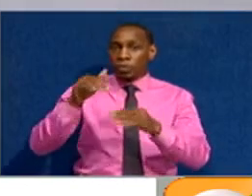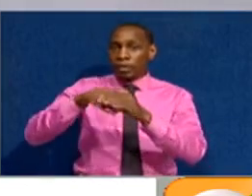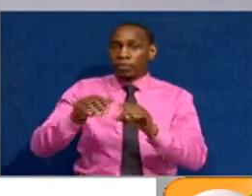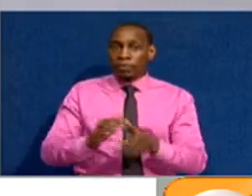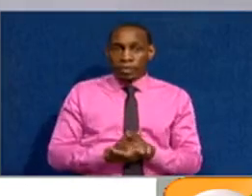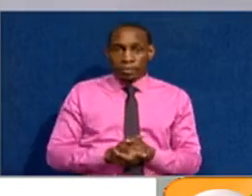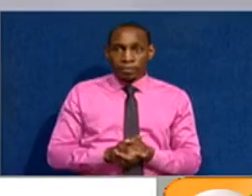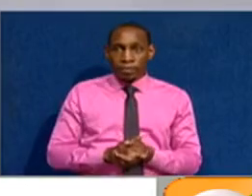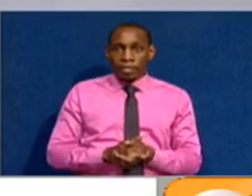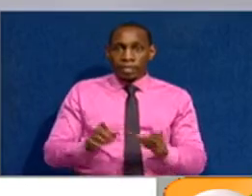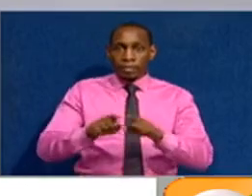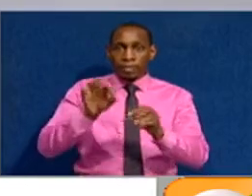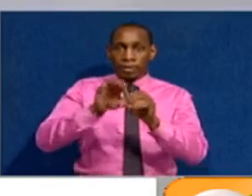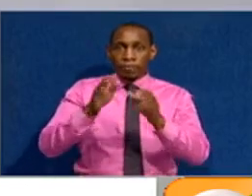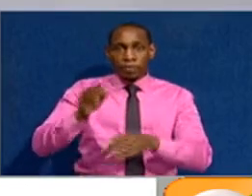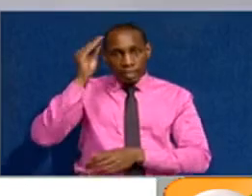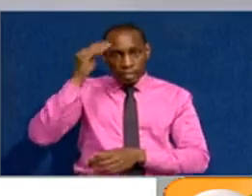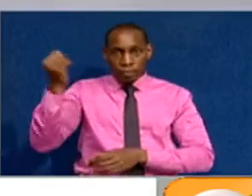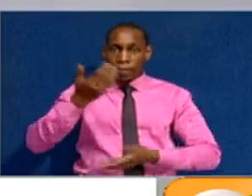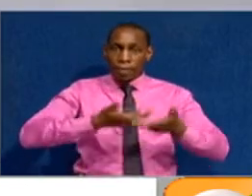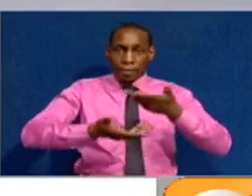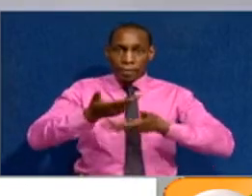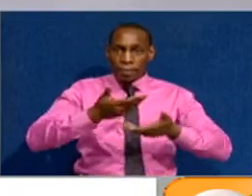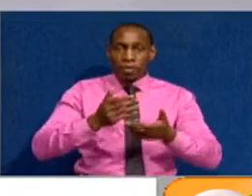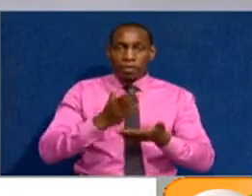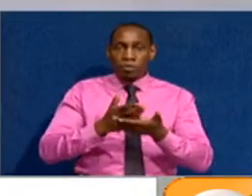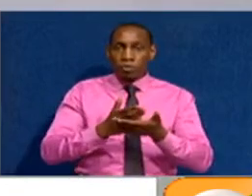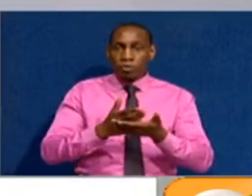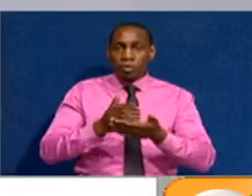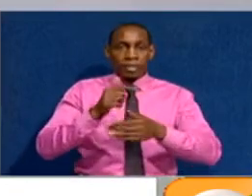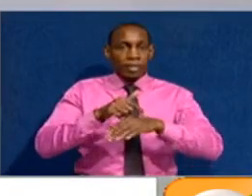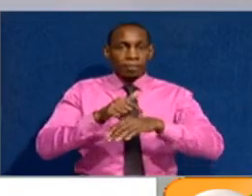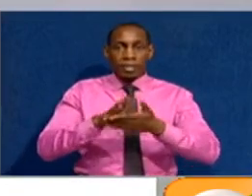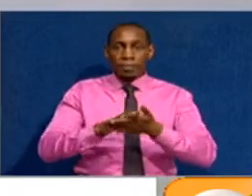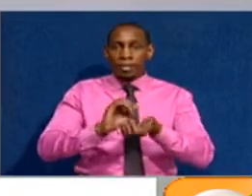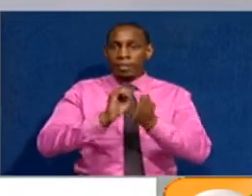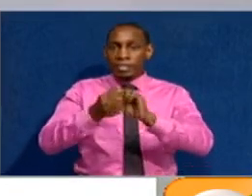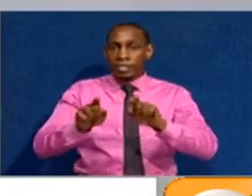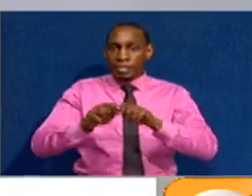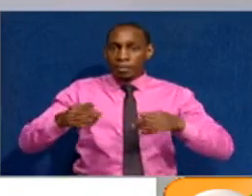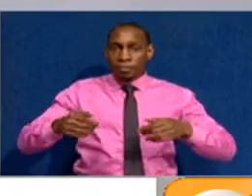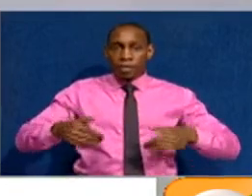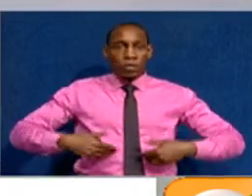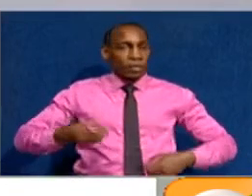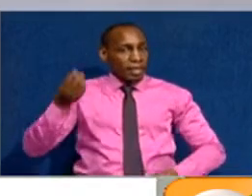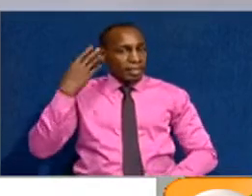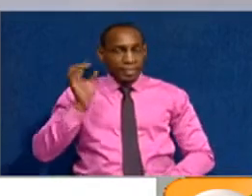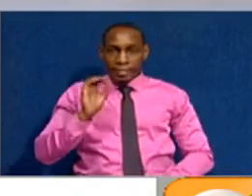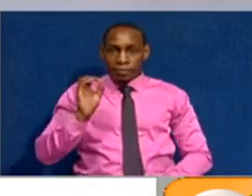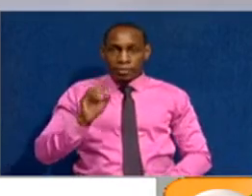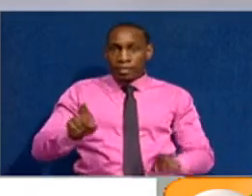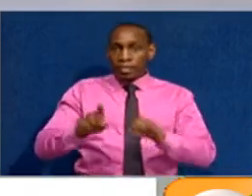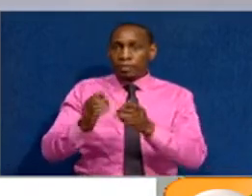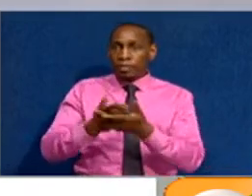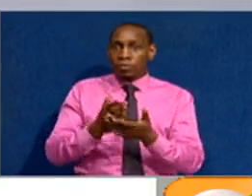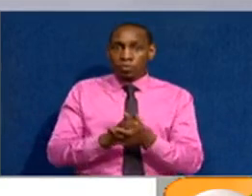Are the methods of voter education and political engagement been so overtaken by the passage of time that young people can't relate? Or have